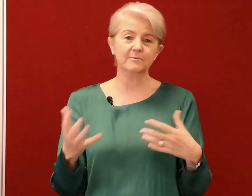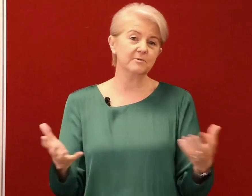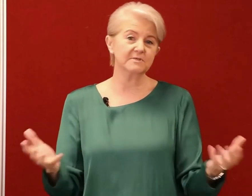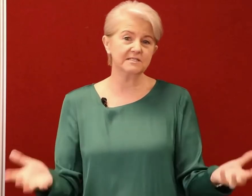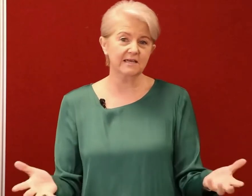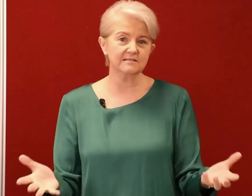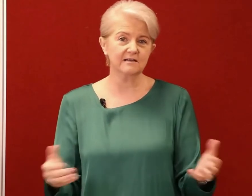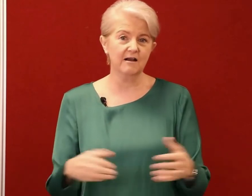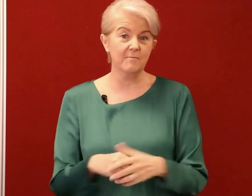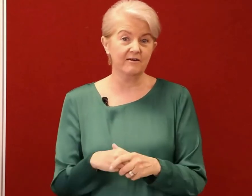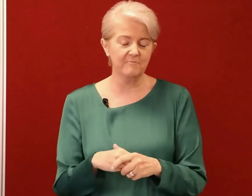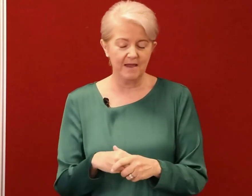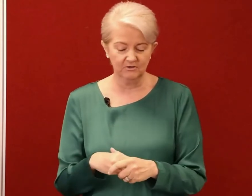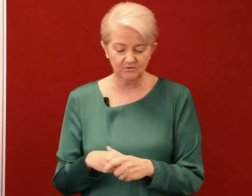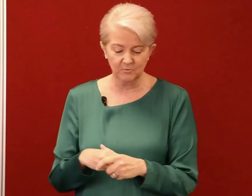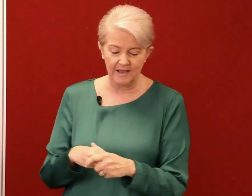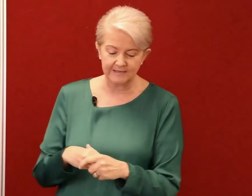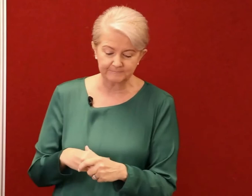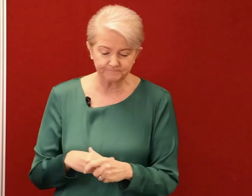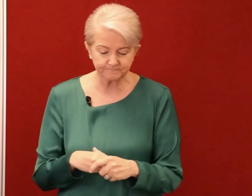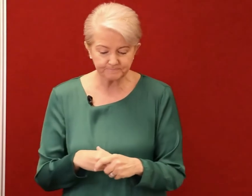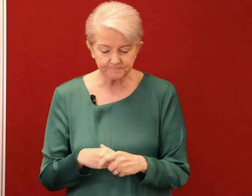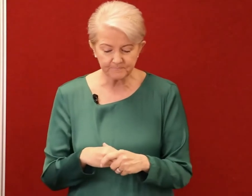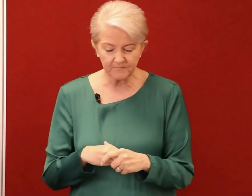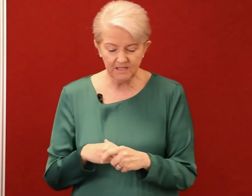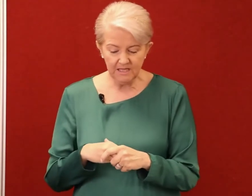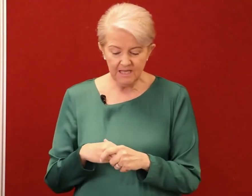and some of the mistakes that I might have made along the way.